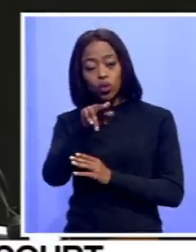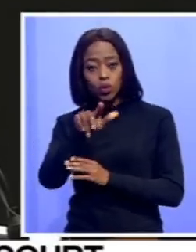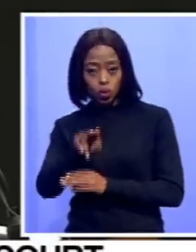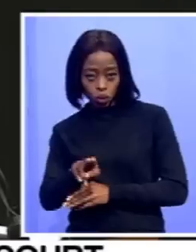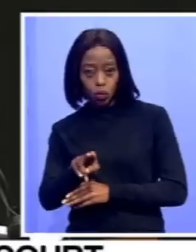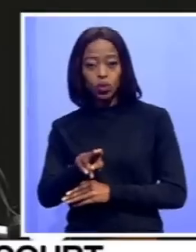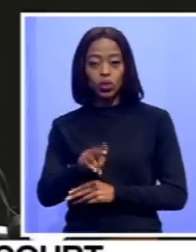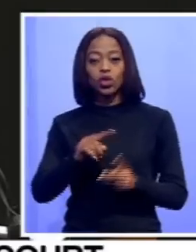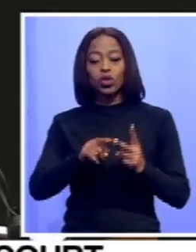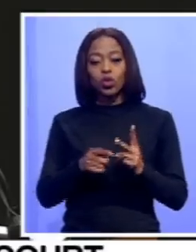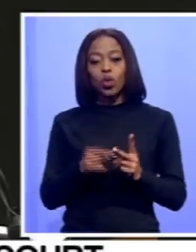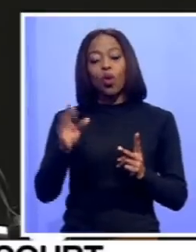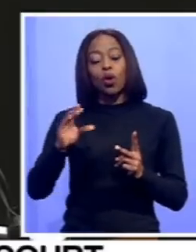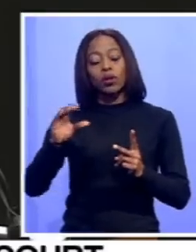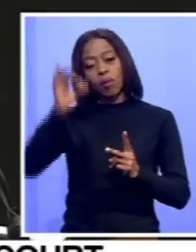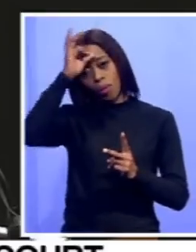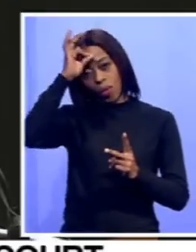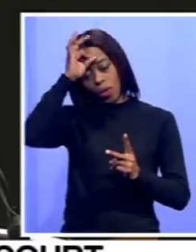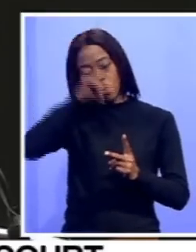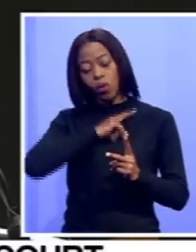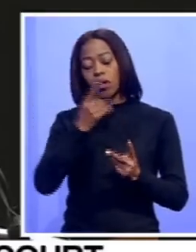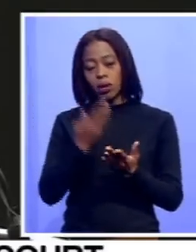2 constables, and a possible 4th state witness.